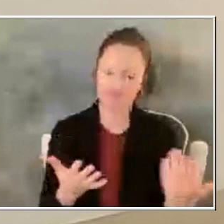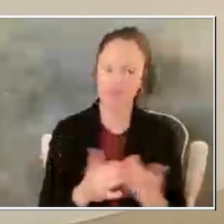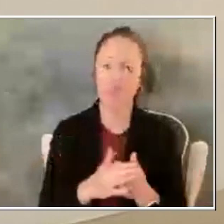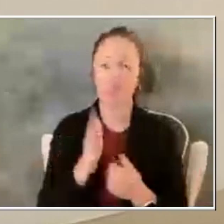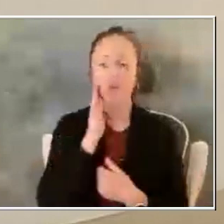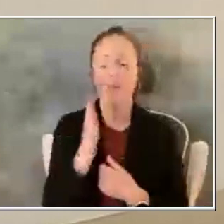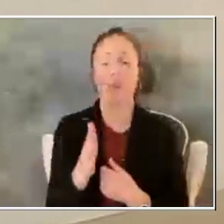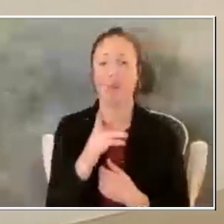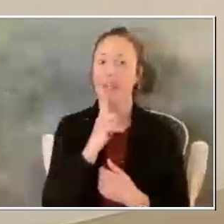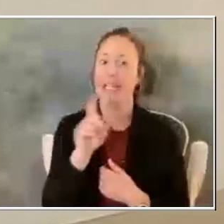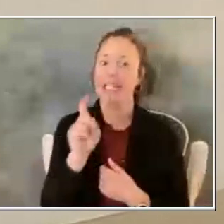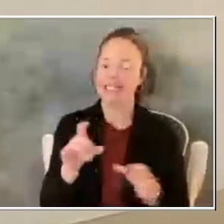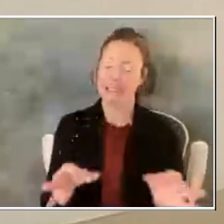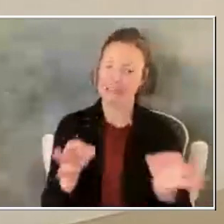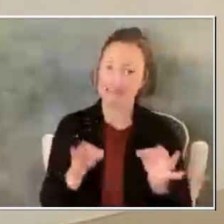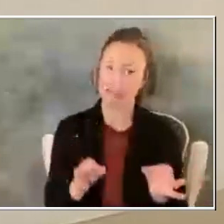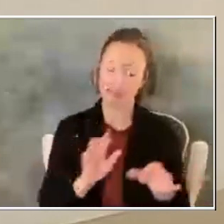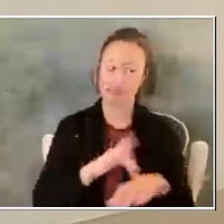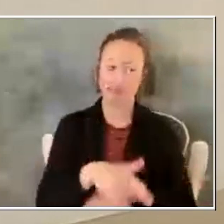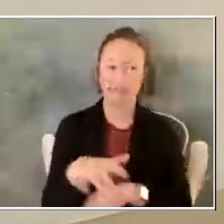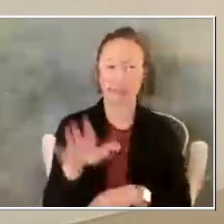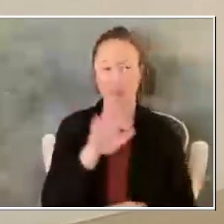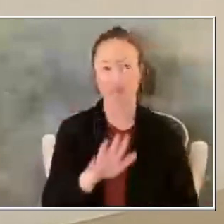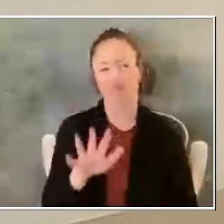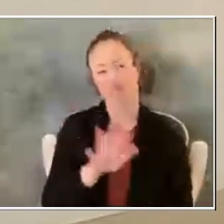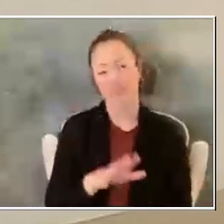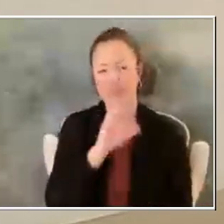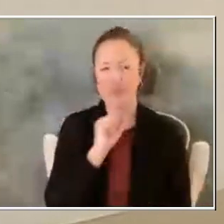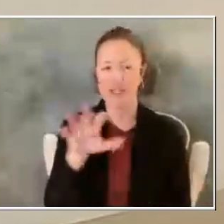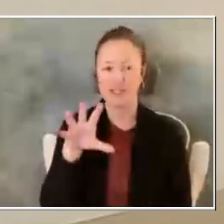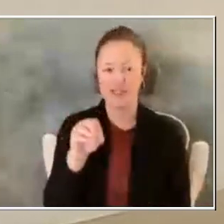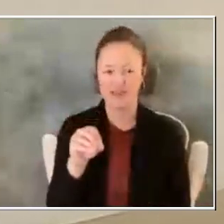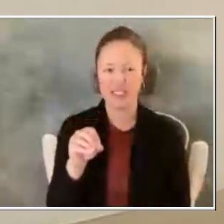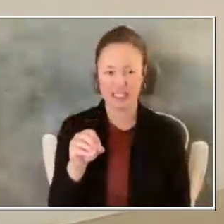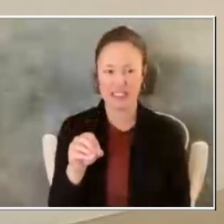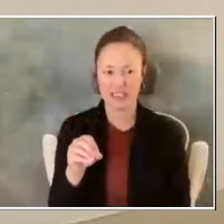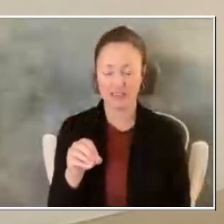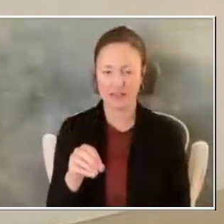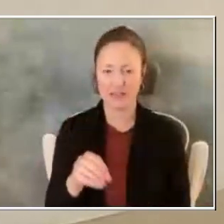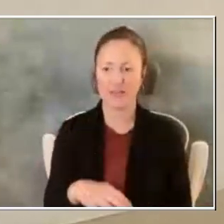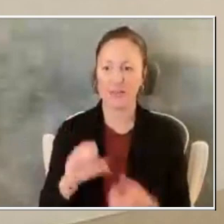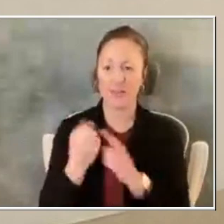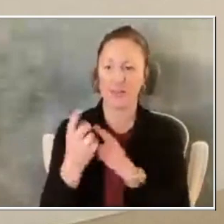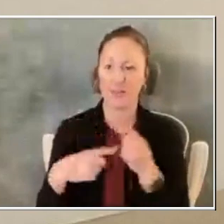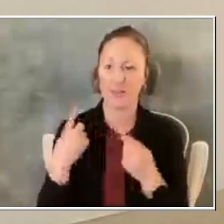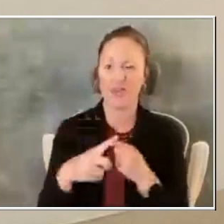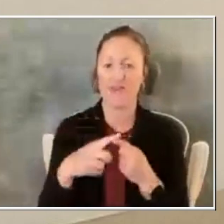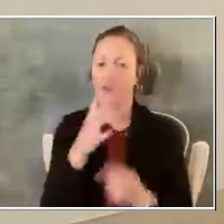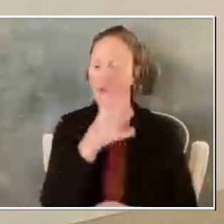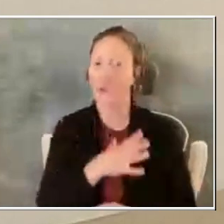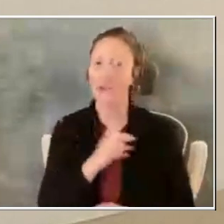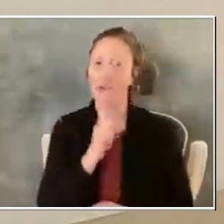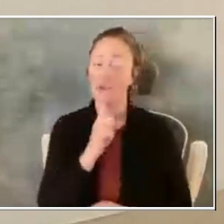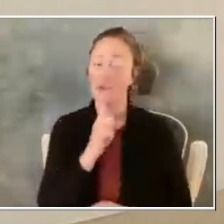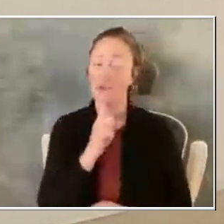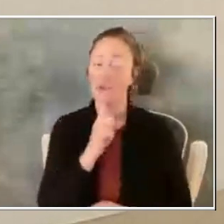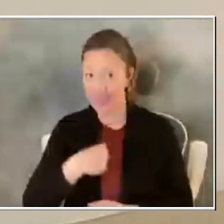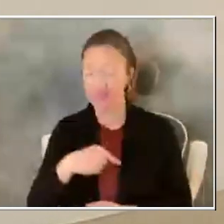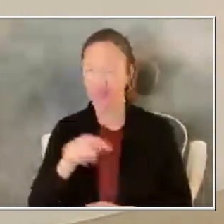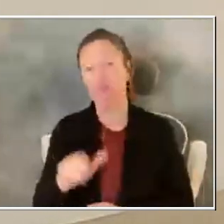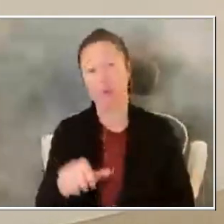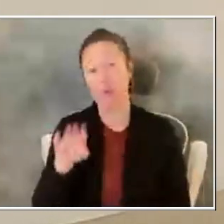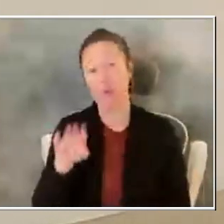consider a DEXA scan earlier in, starting around age 50, and that would be in situations if a woman was very thin, so a low